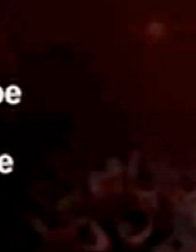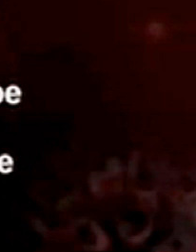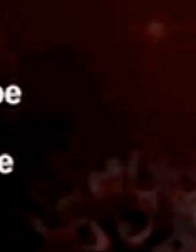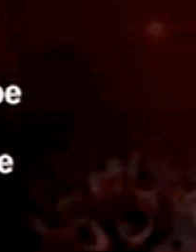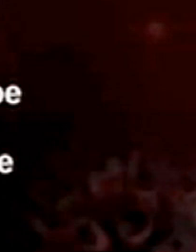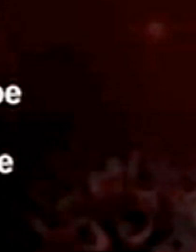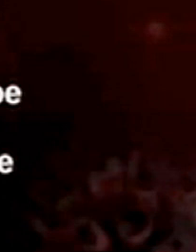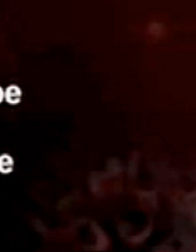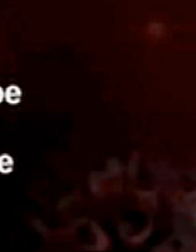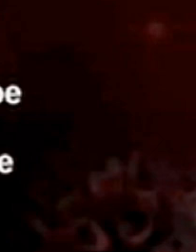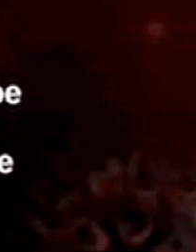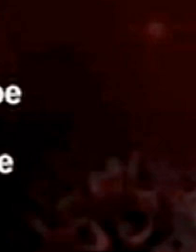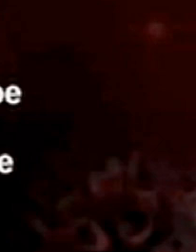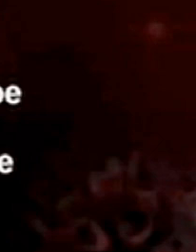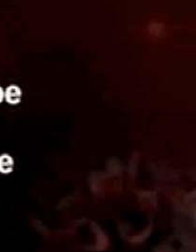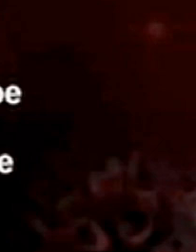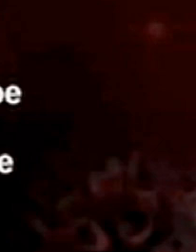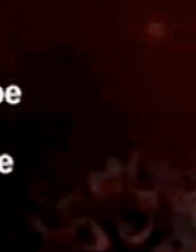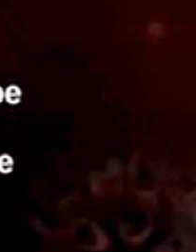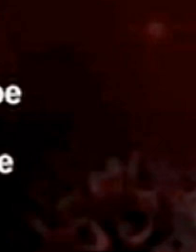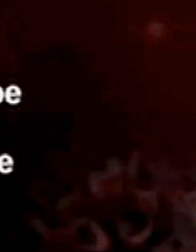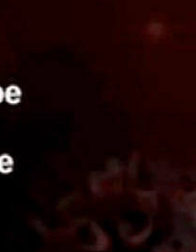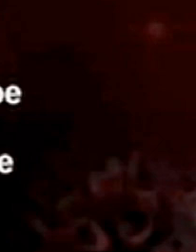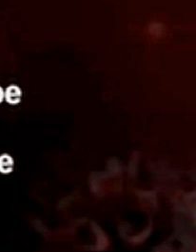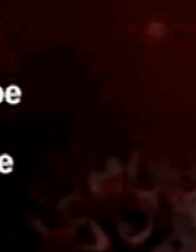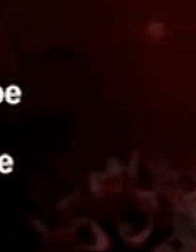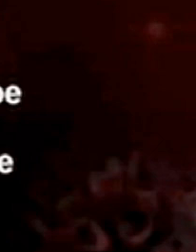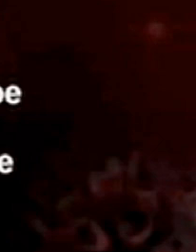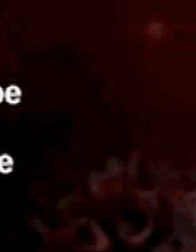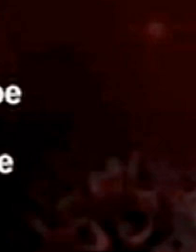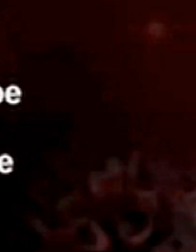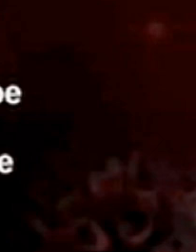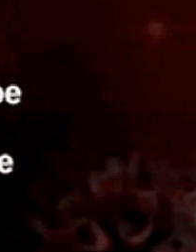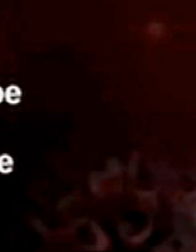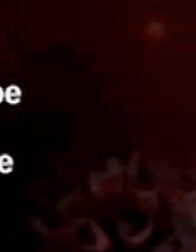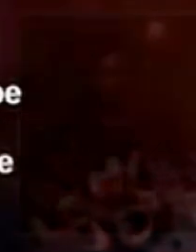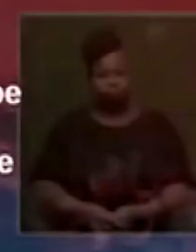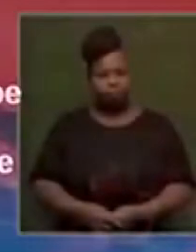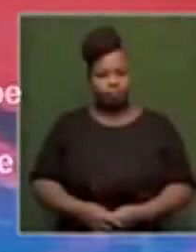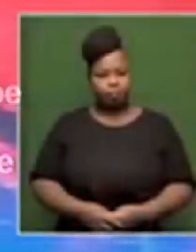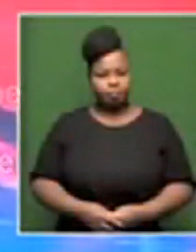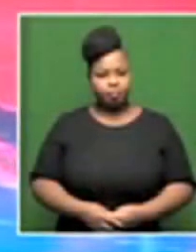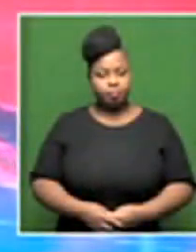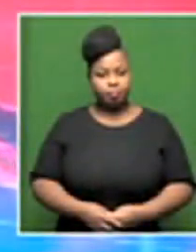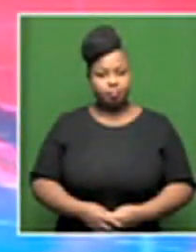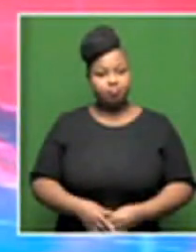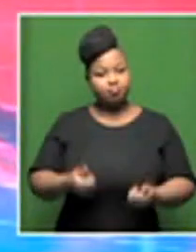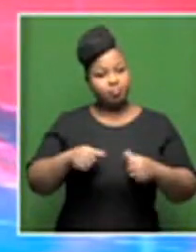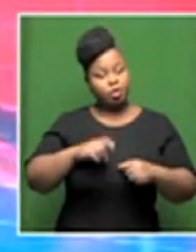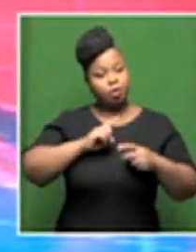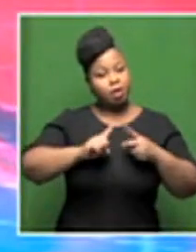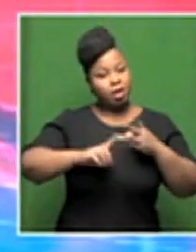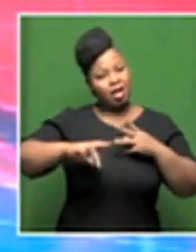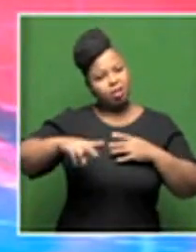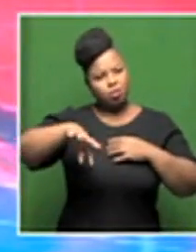the 200,000 mark with more than 195,000 positive cases recorded. The following